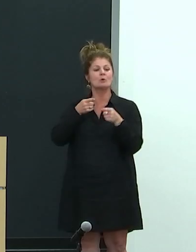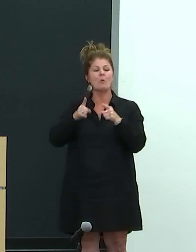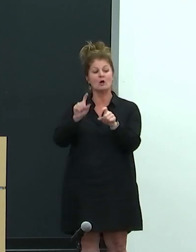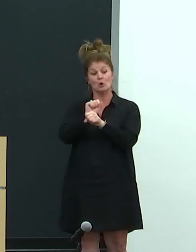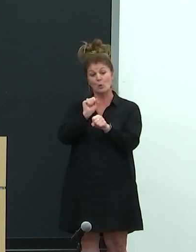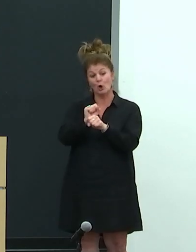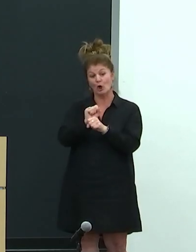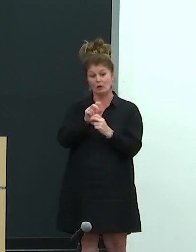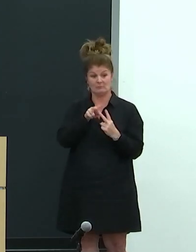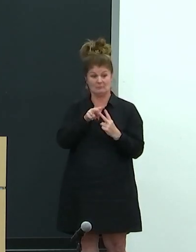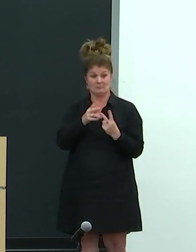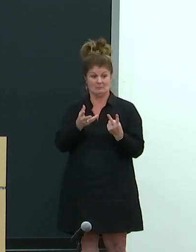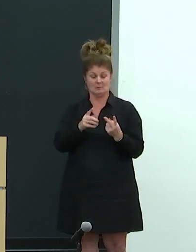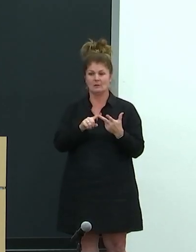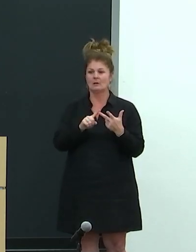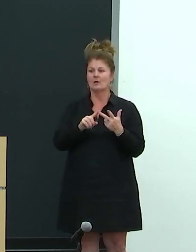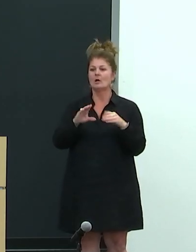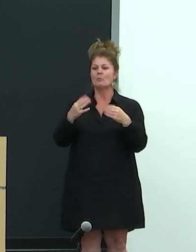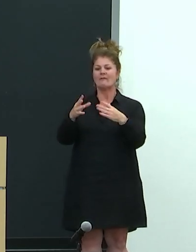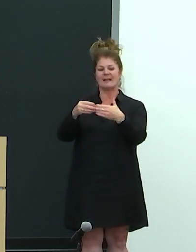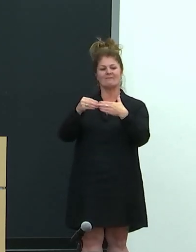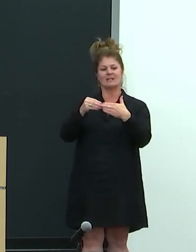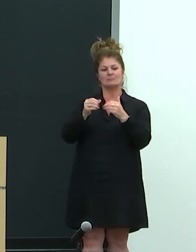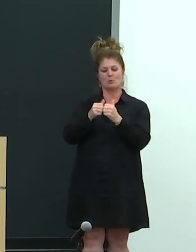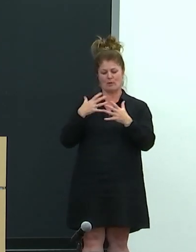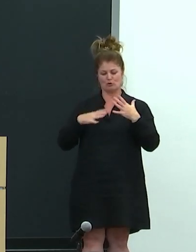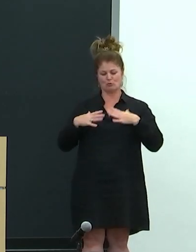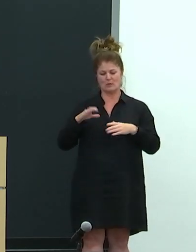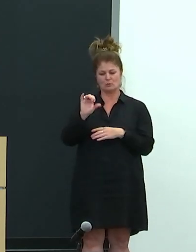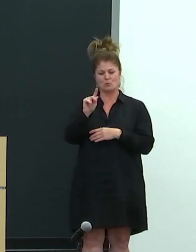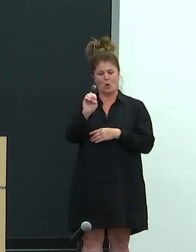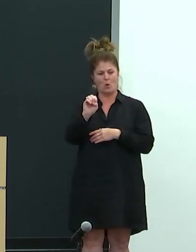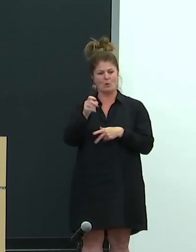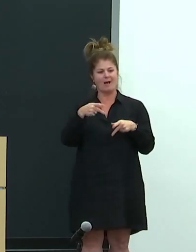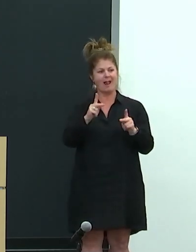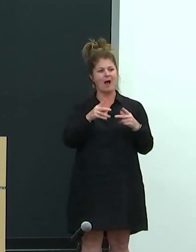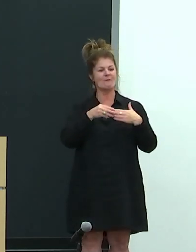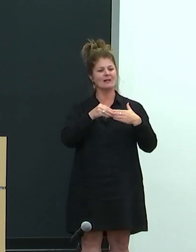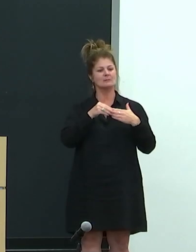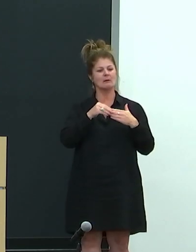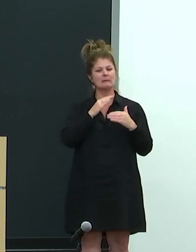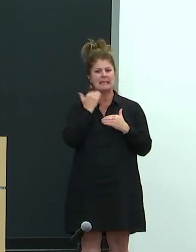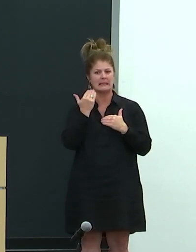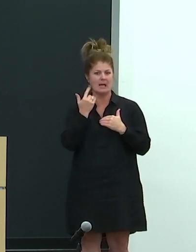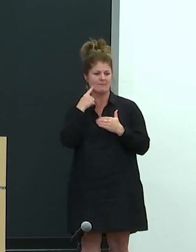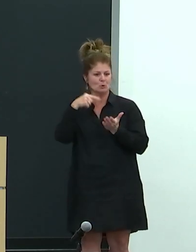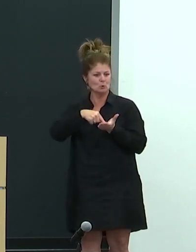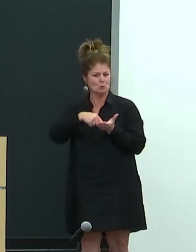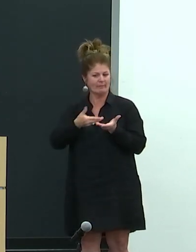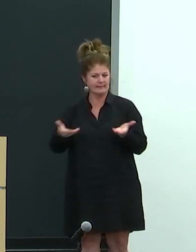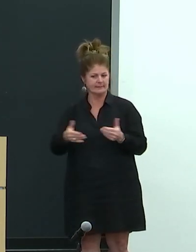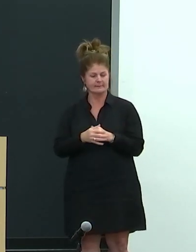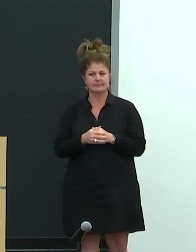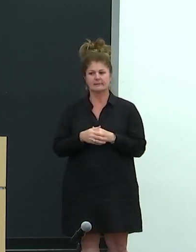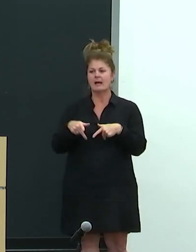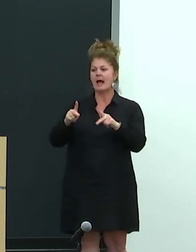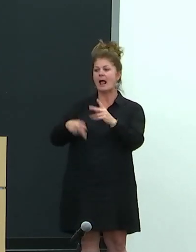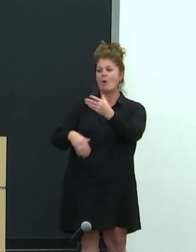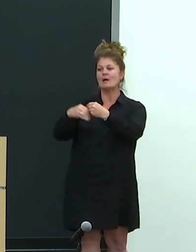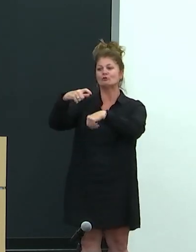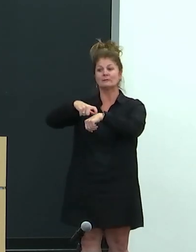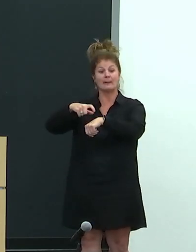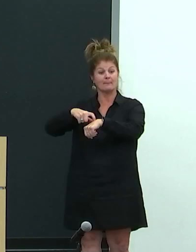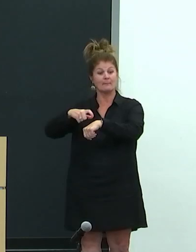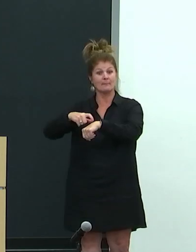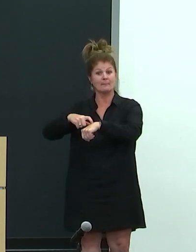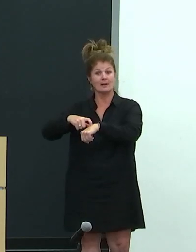Providing flexibility to a dress code or allowing some flexible deadlines. Allowing extra time